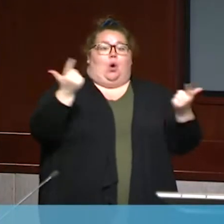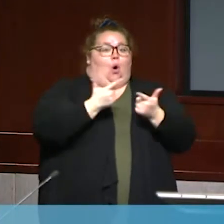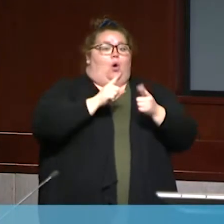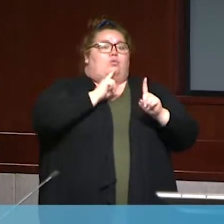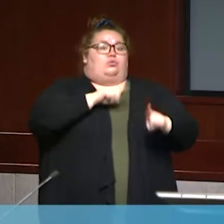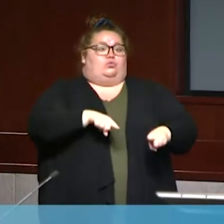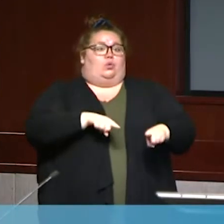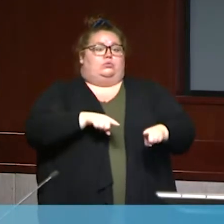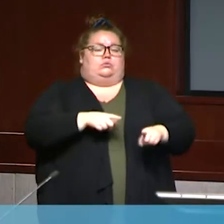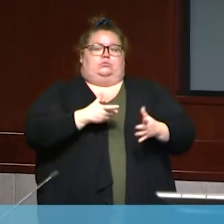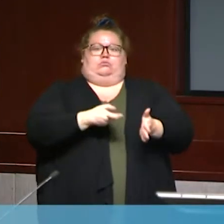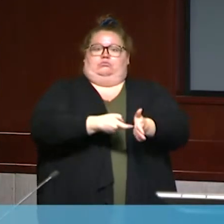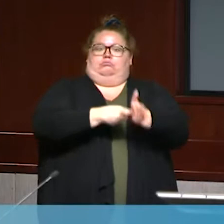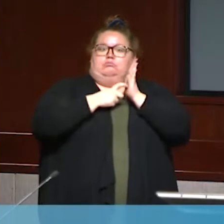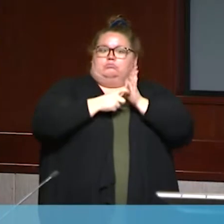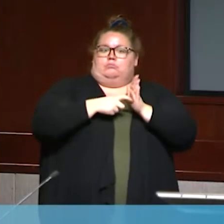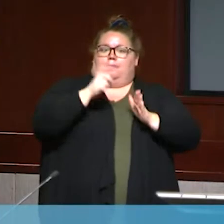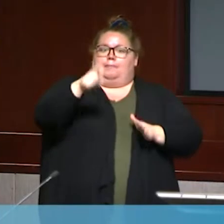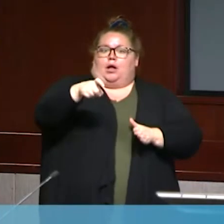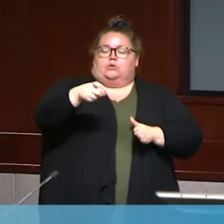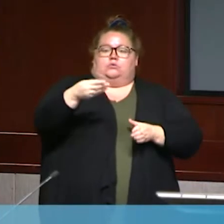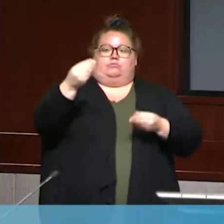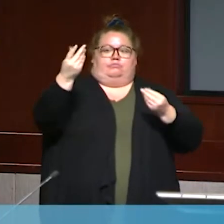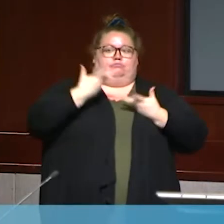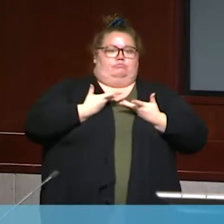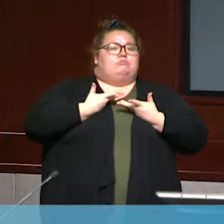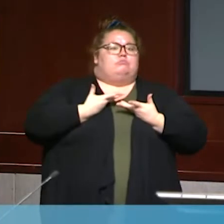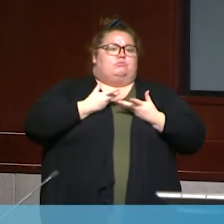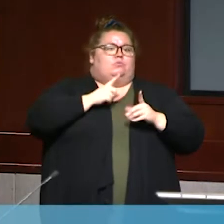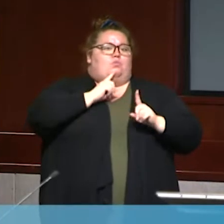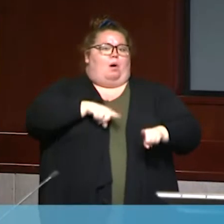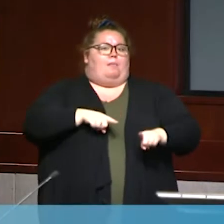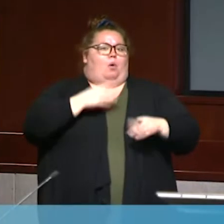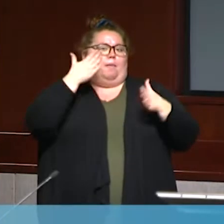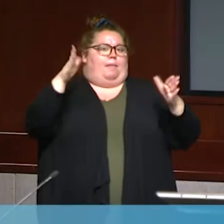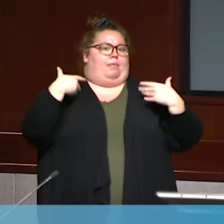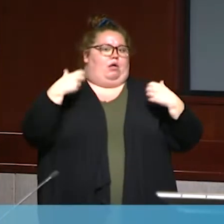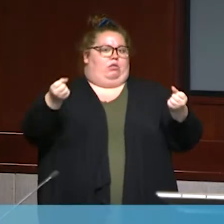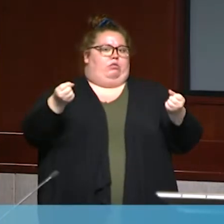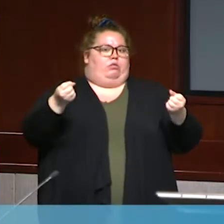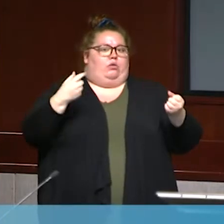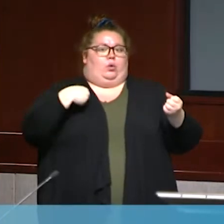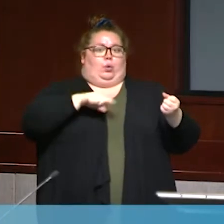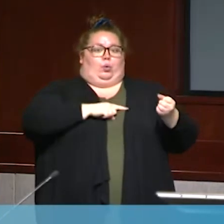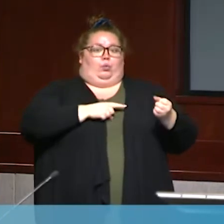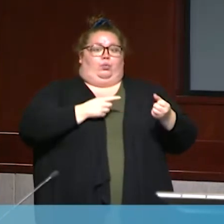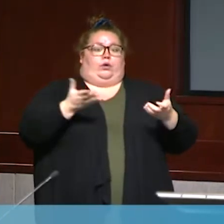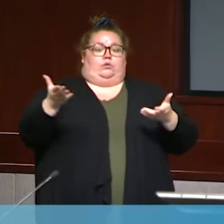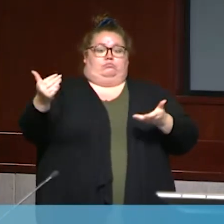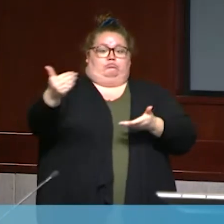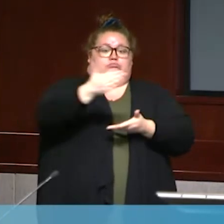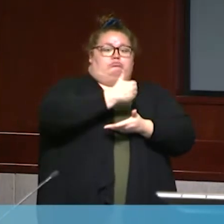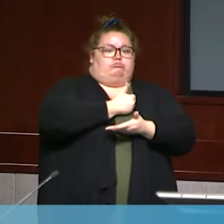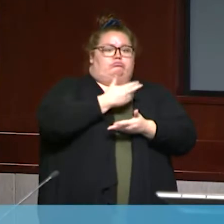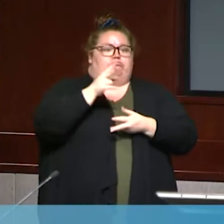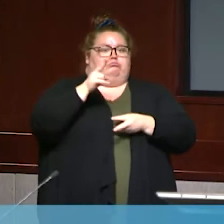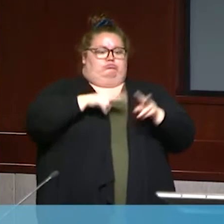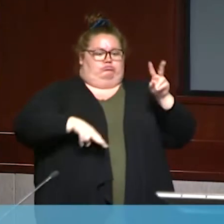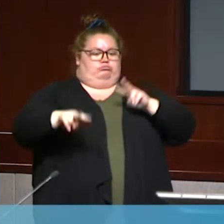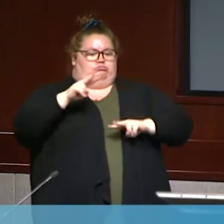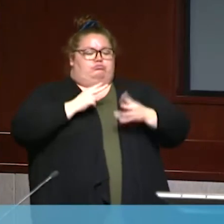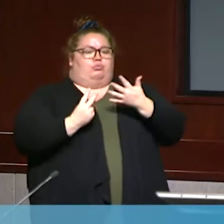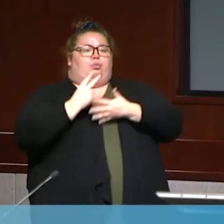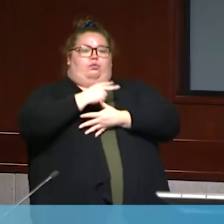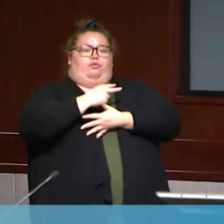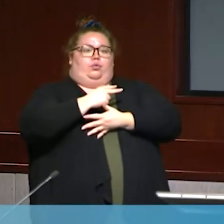are required to be reported to public health, and we review those, of course. If there's positives, we make contacts with